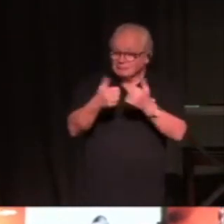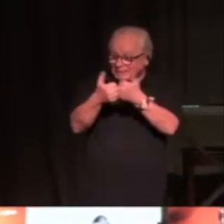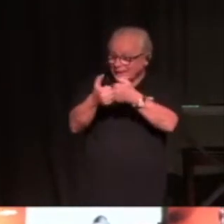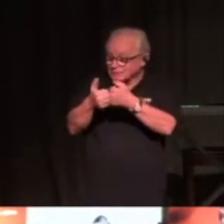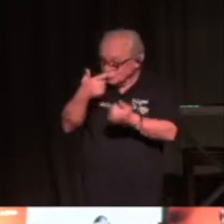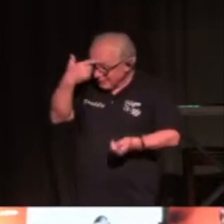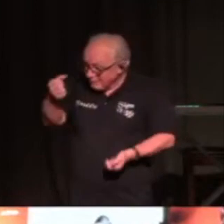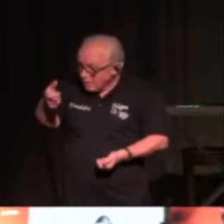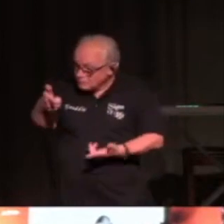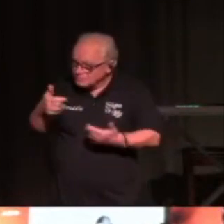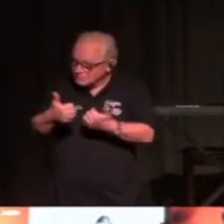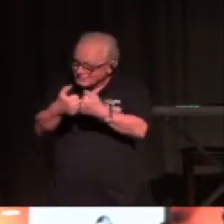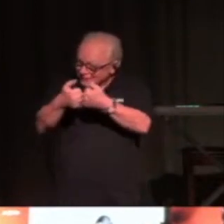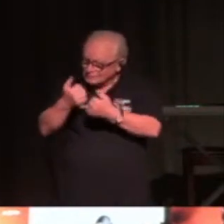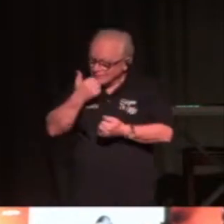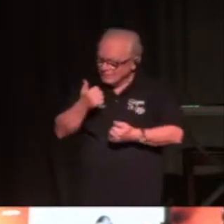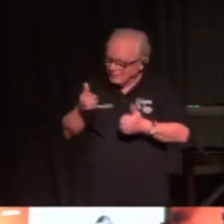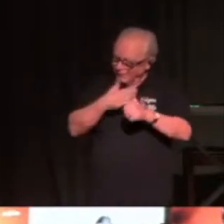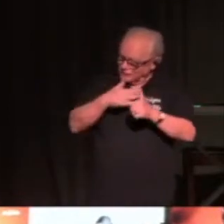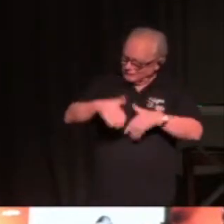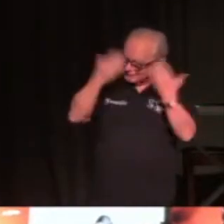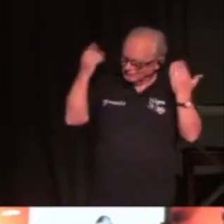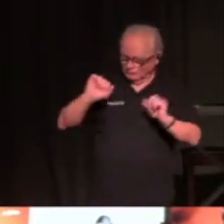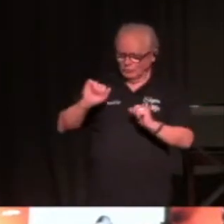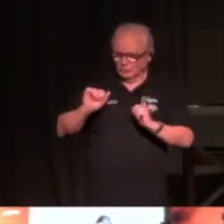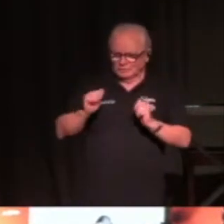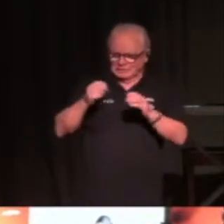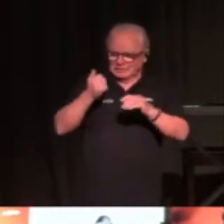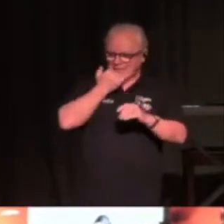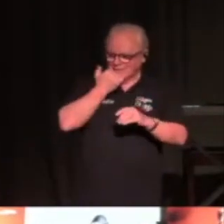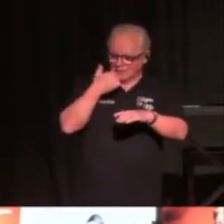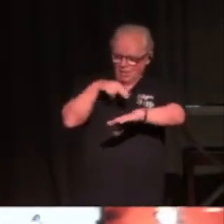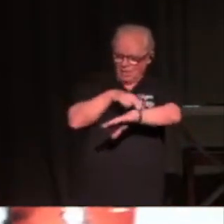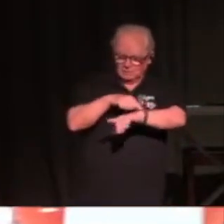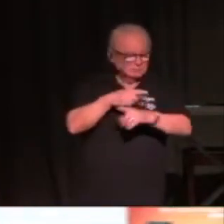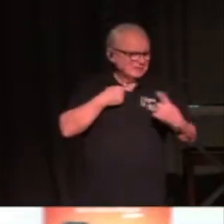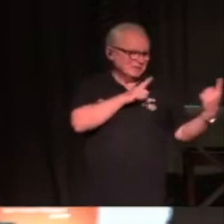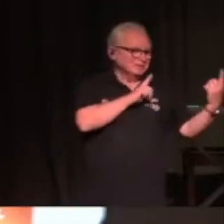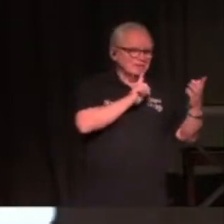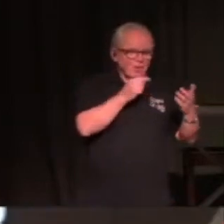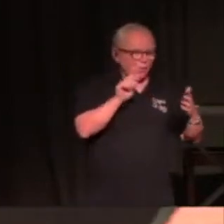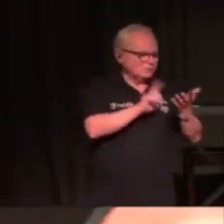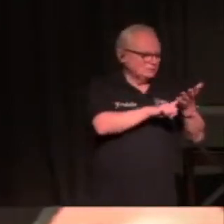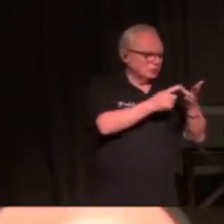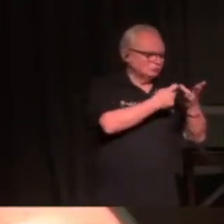what we remember dating your first night. Me and Lorraine, I shouldn't be doing it. Me and